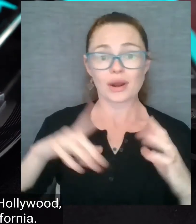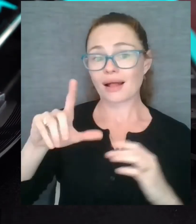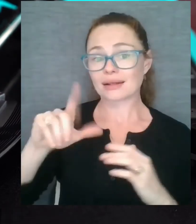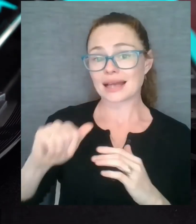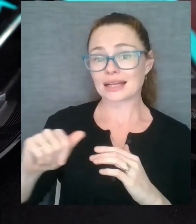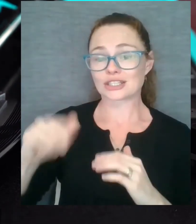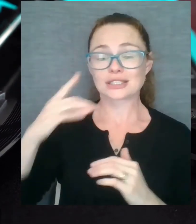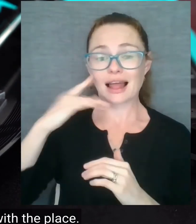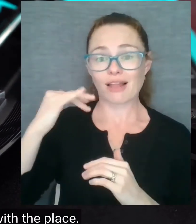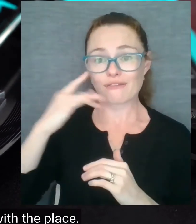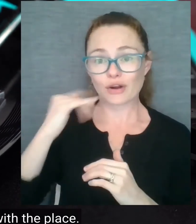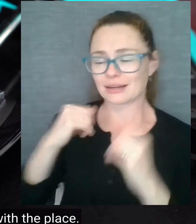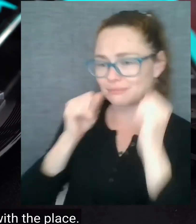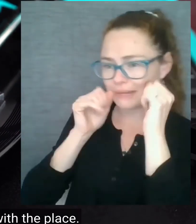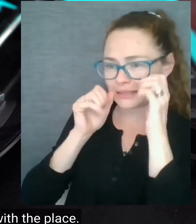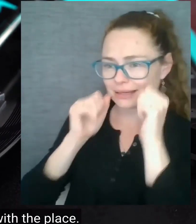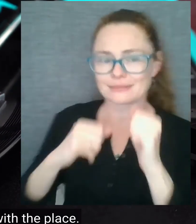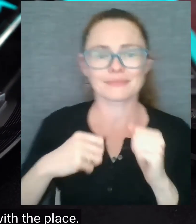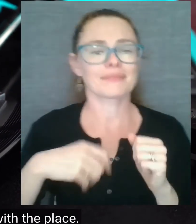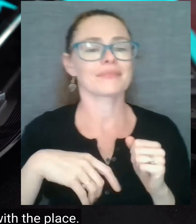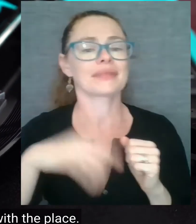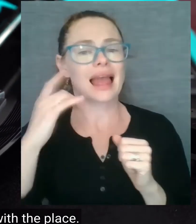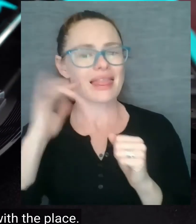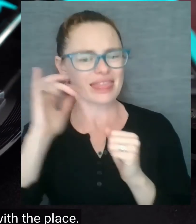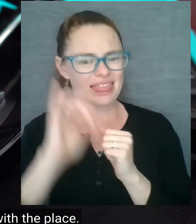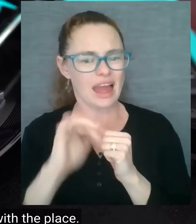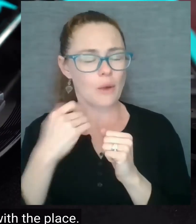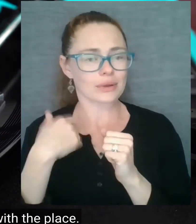California. Amazing. And it was,